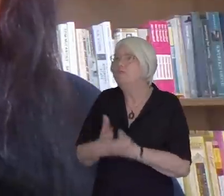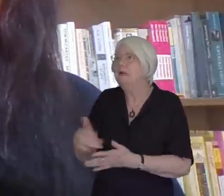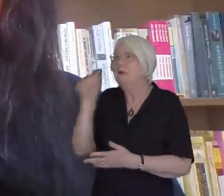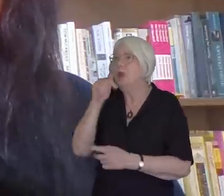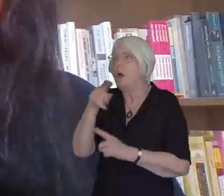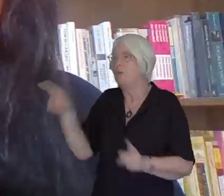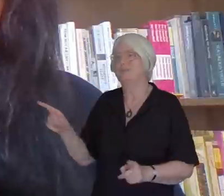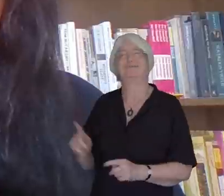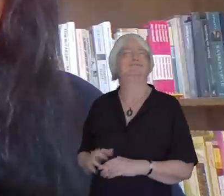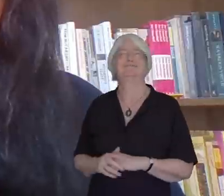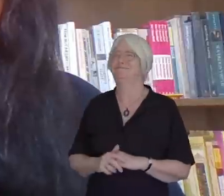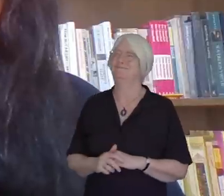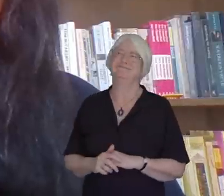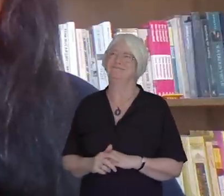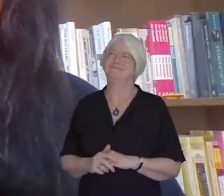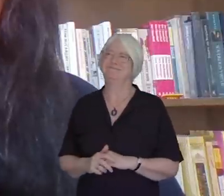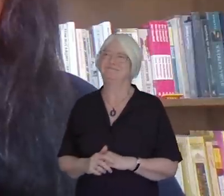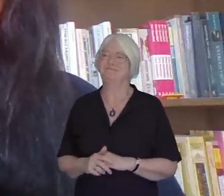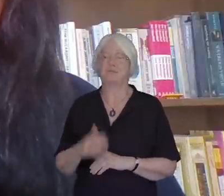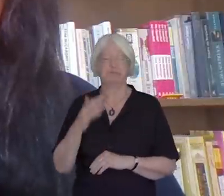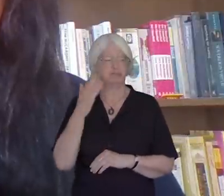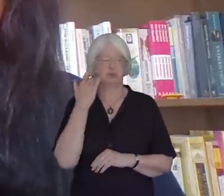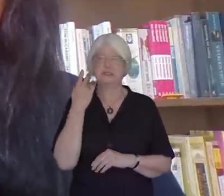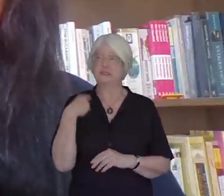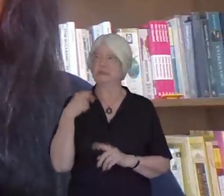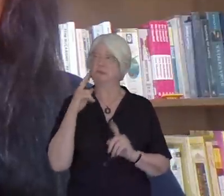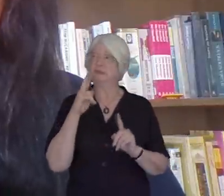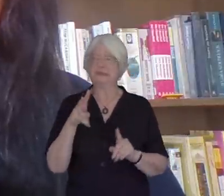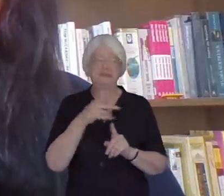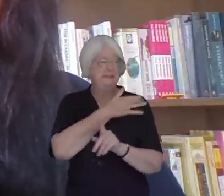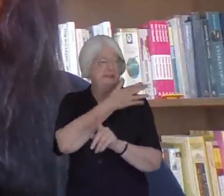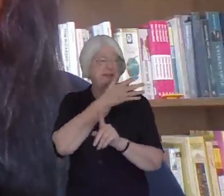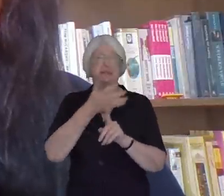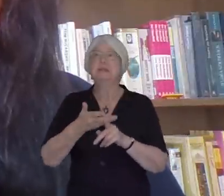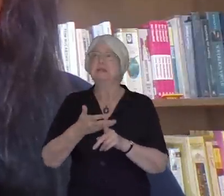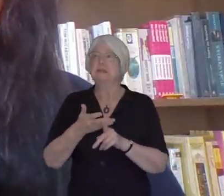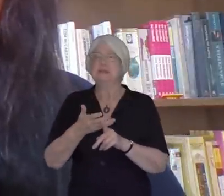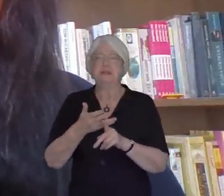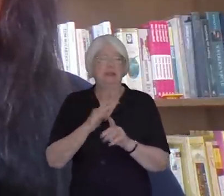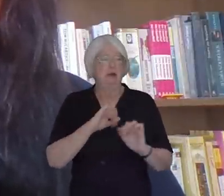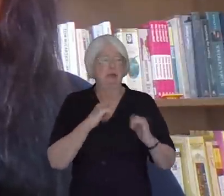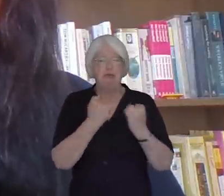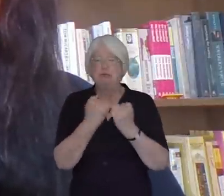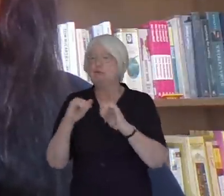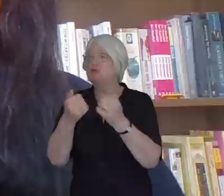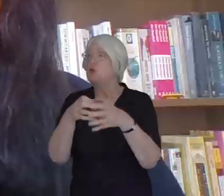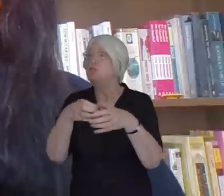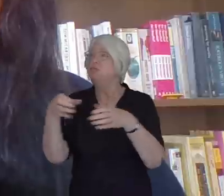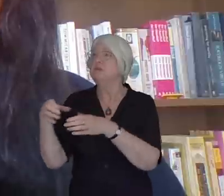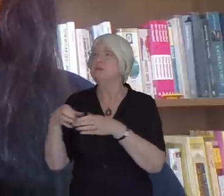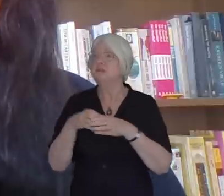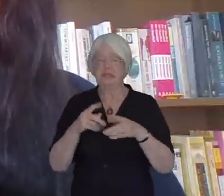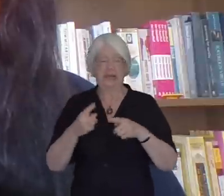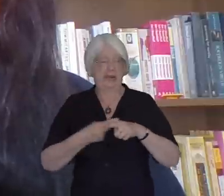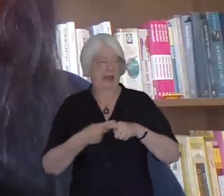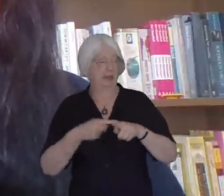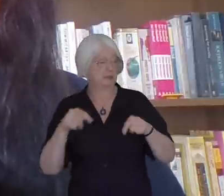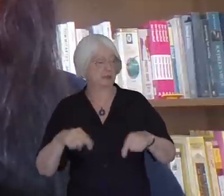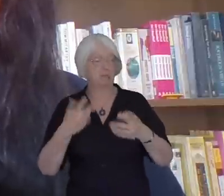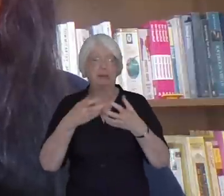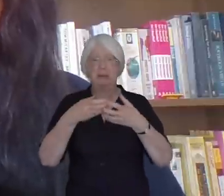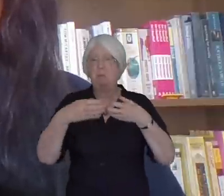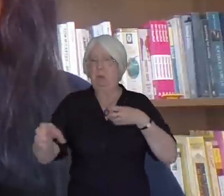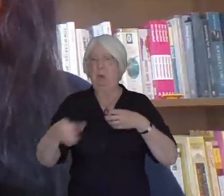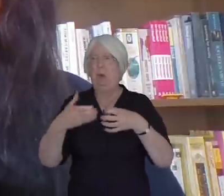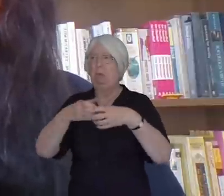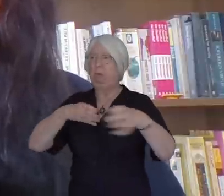After years of our nation having seen chasms open up between political and ideological and ethnic groups, I've loved realising